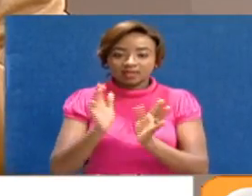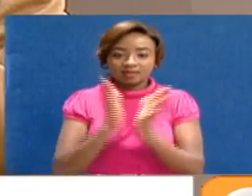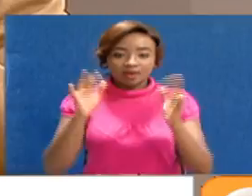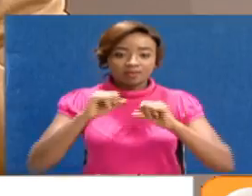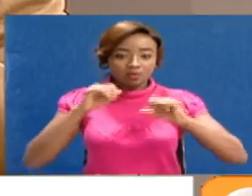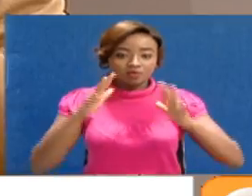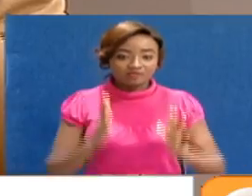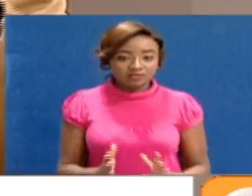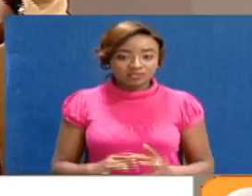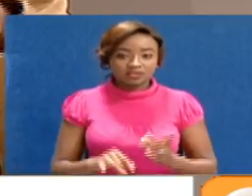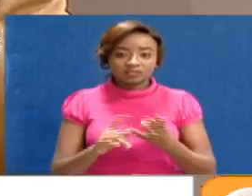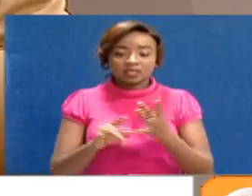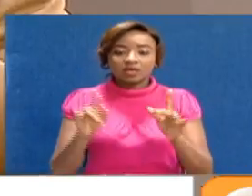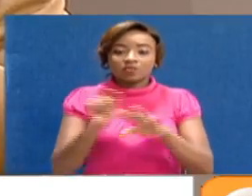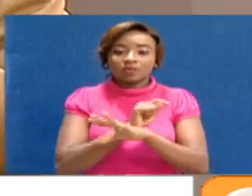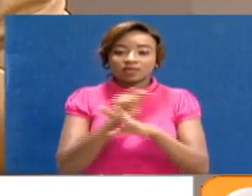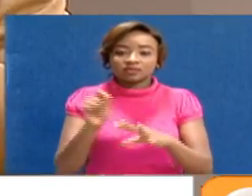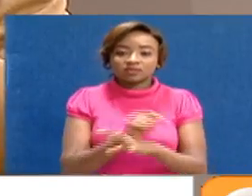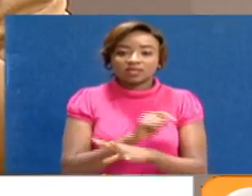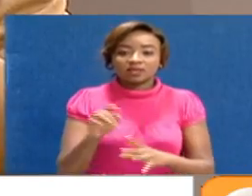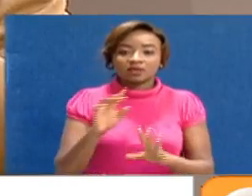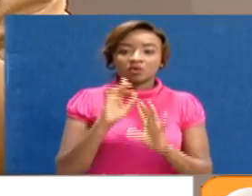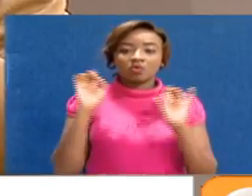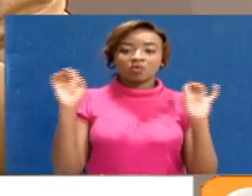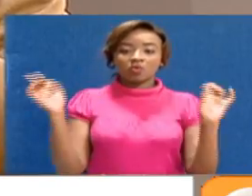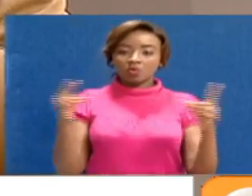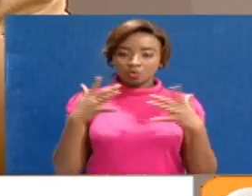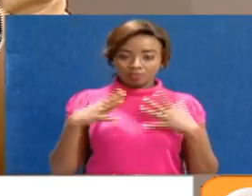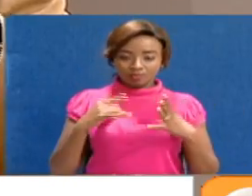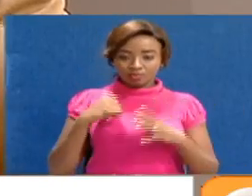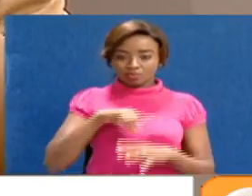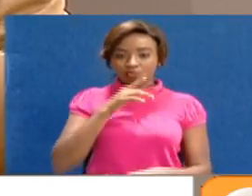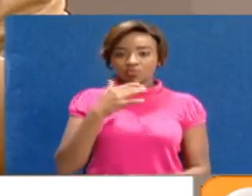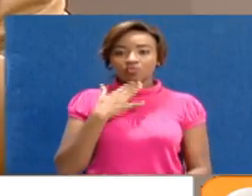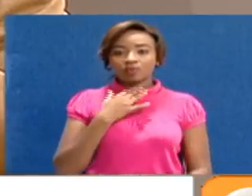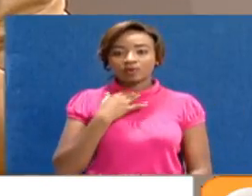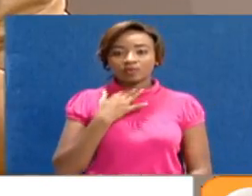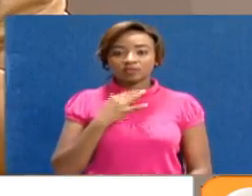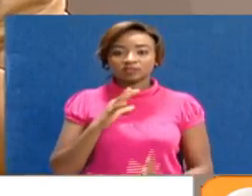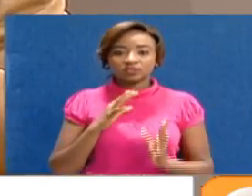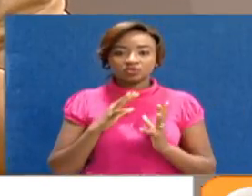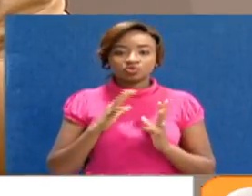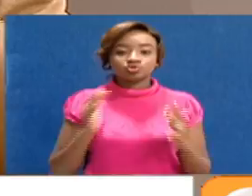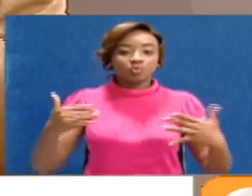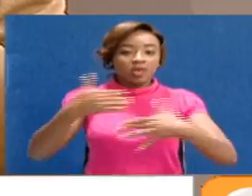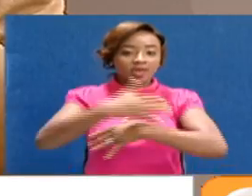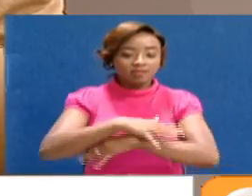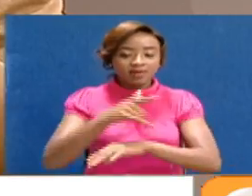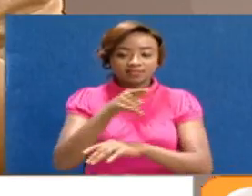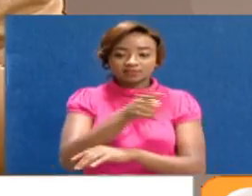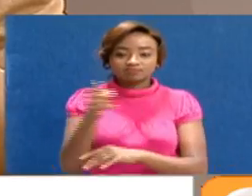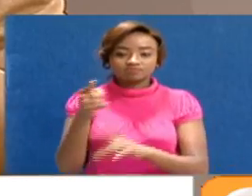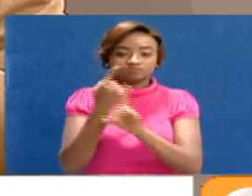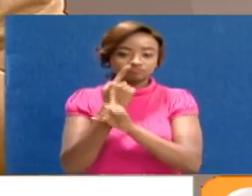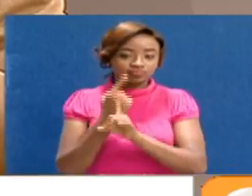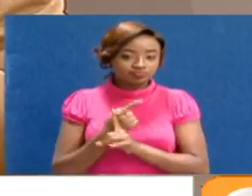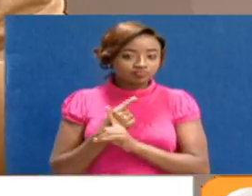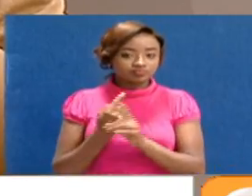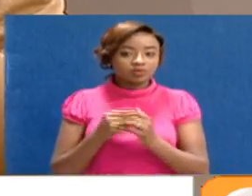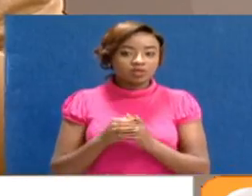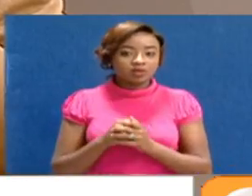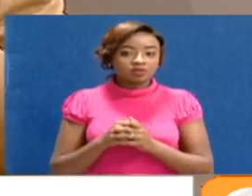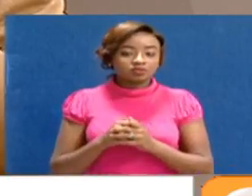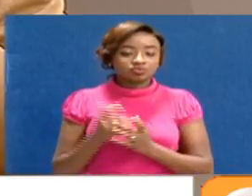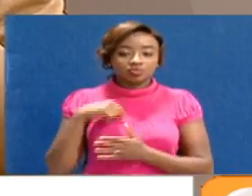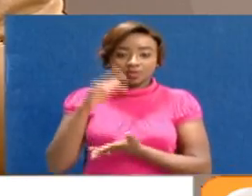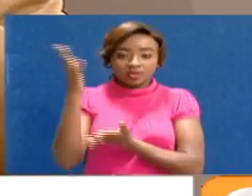public officers. We are training all of us who would want us to, you know, to embrace ethics. Yeah. And that academy is up and running,